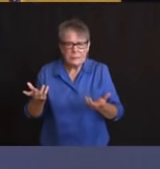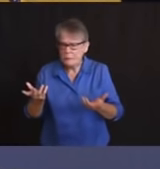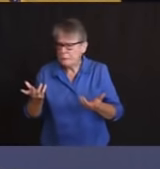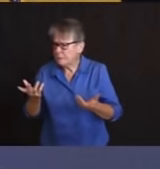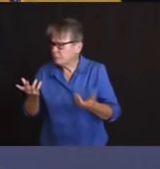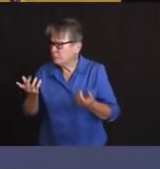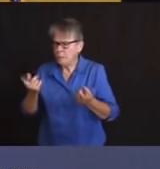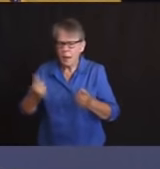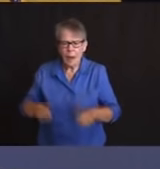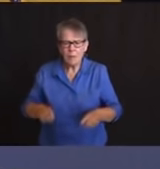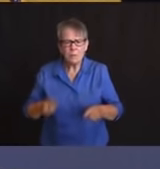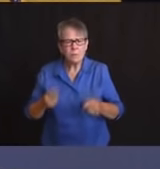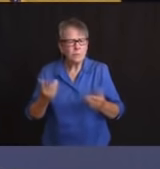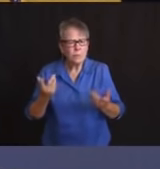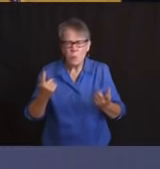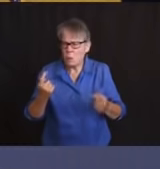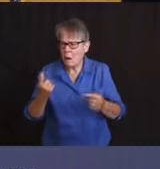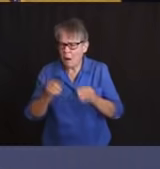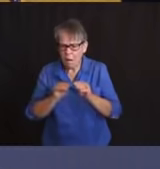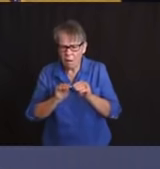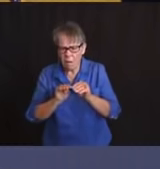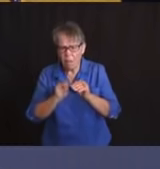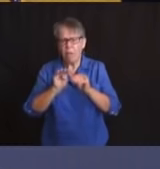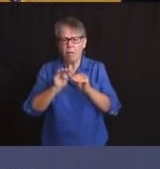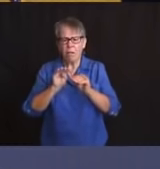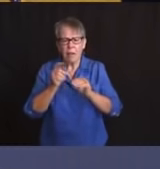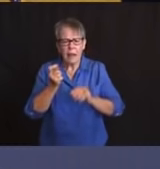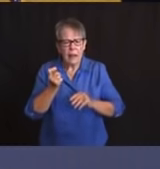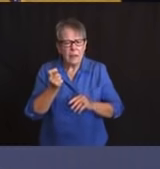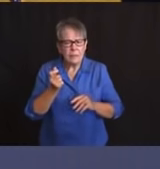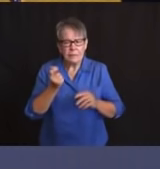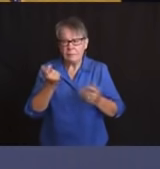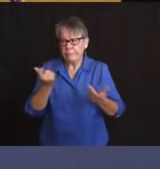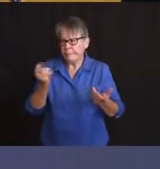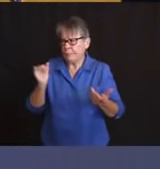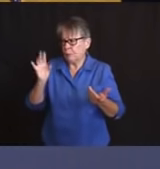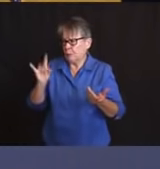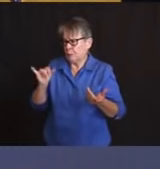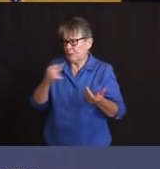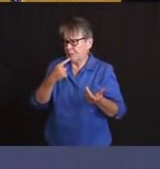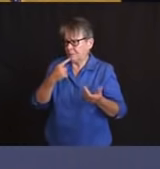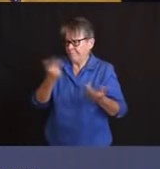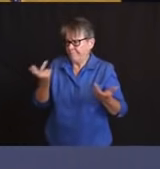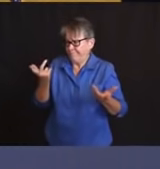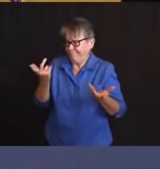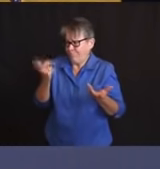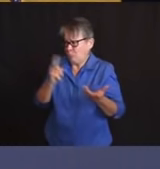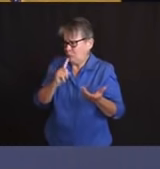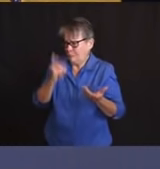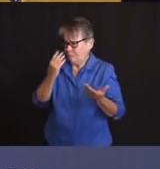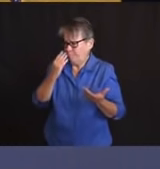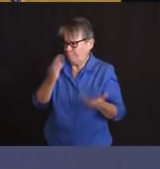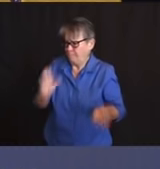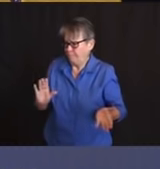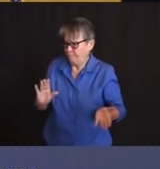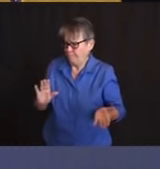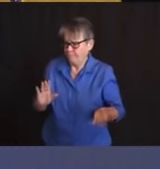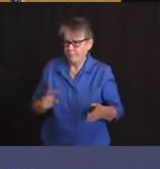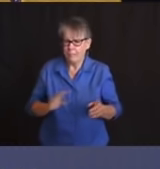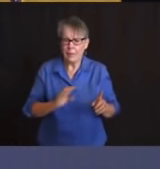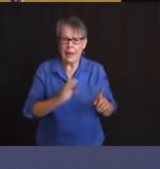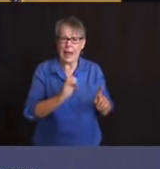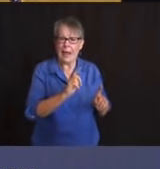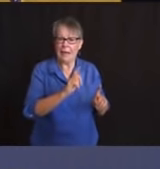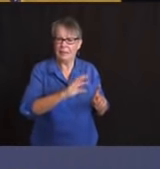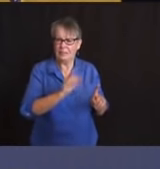to say? I haven't seen anything. Ed? Yes, I would say that was fair. And one of the things I'd also say is, particularly when we look at the